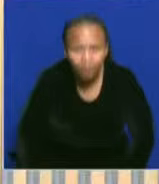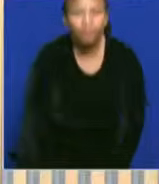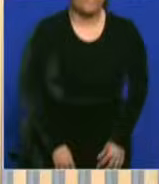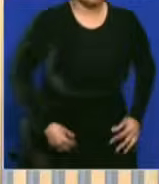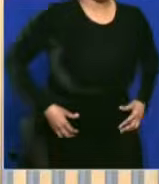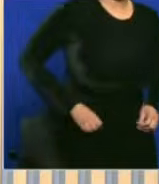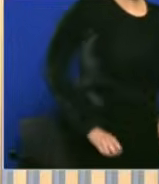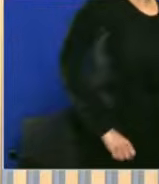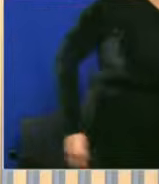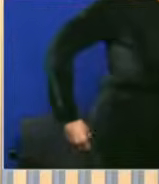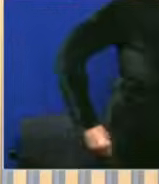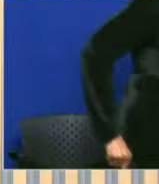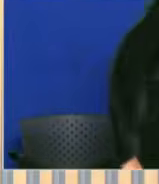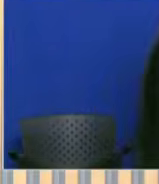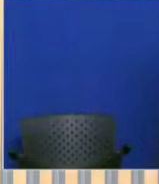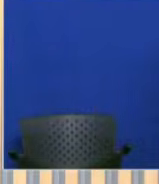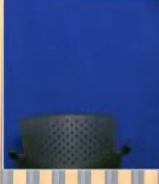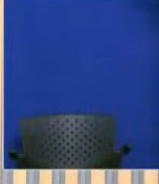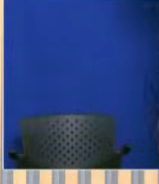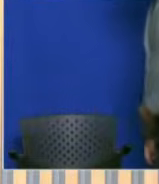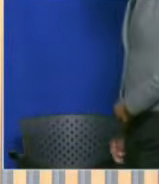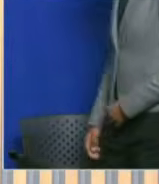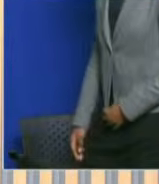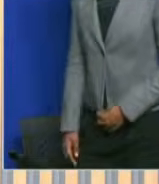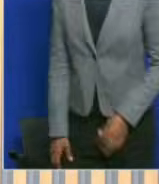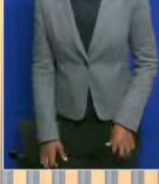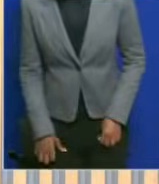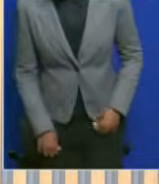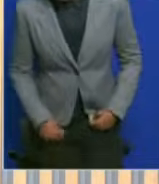I just need a moment, Chair, please, to find.